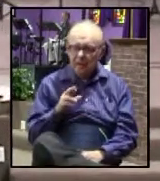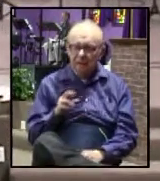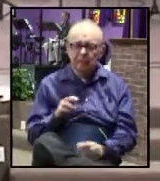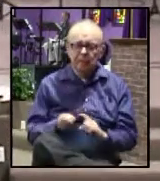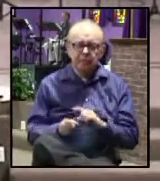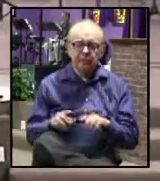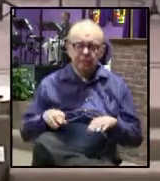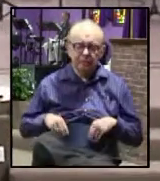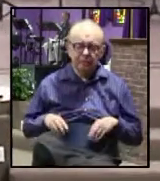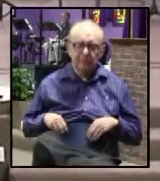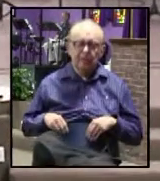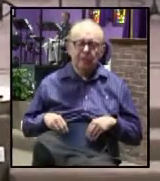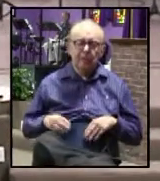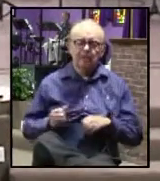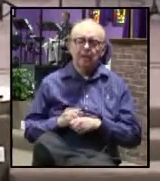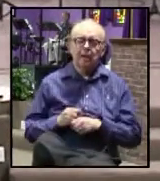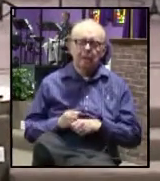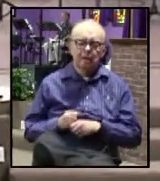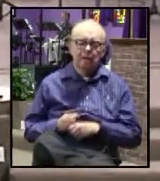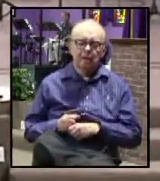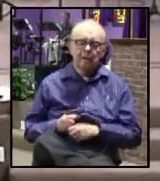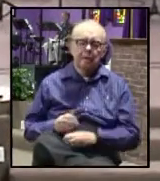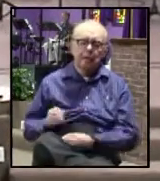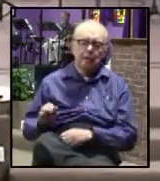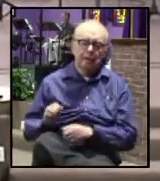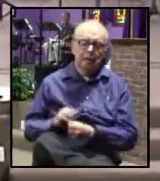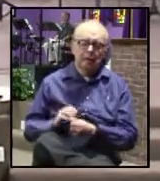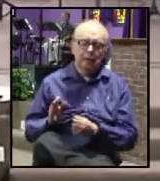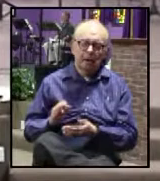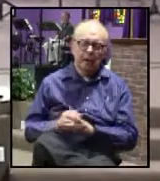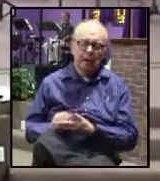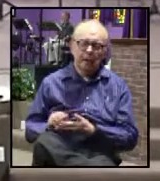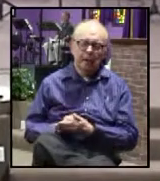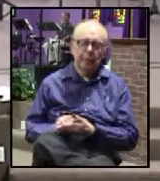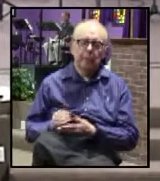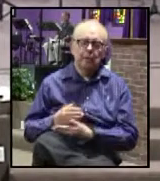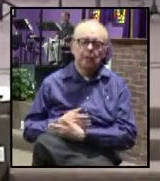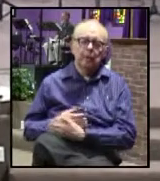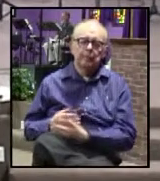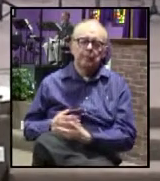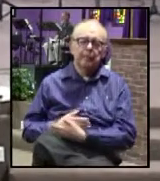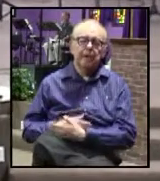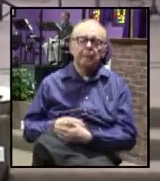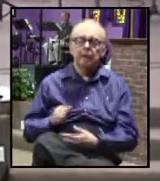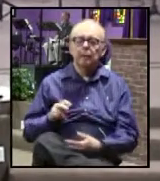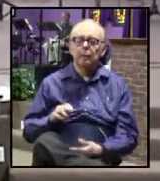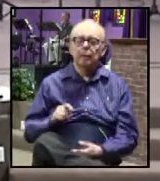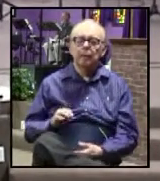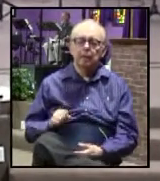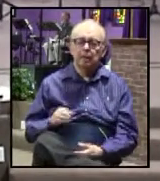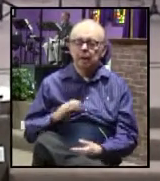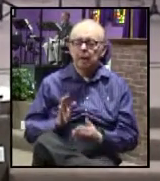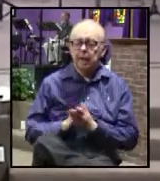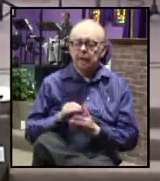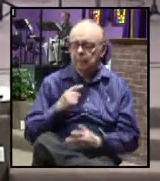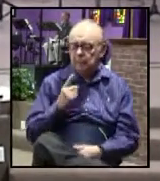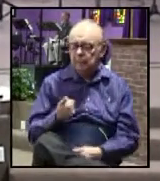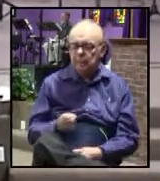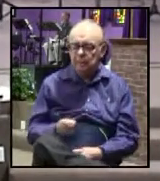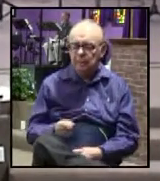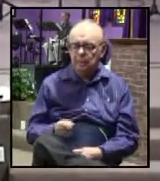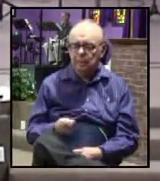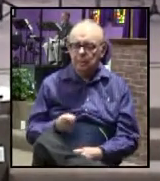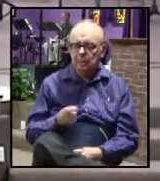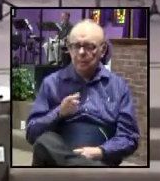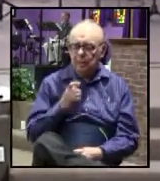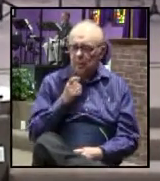change this diaper and trying to give them a bath with baby wipes. It's gross, right? Let me ask you this. Who here